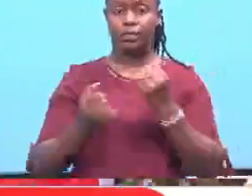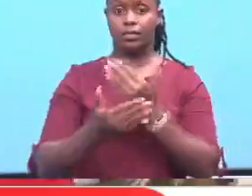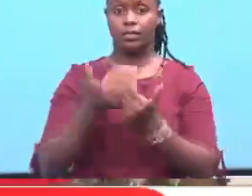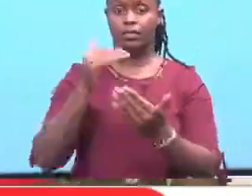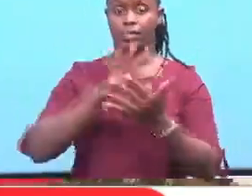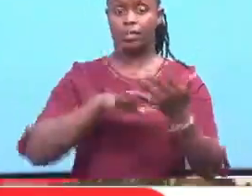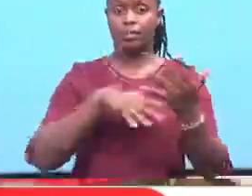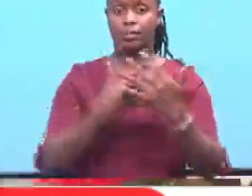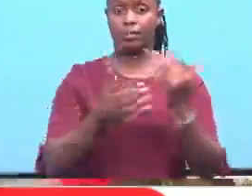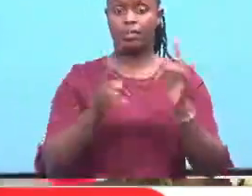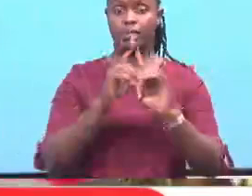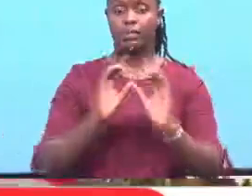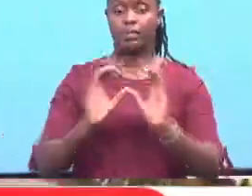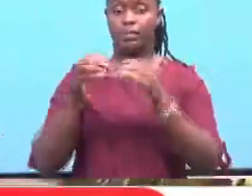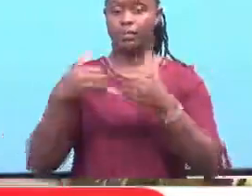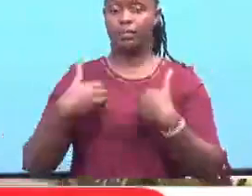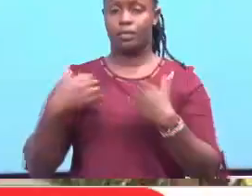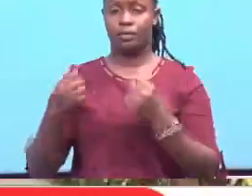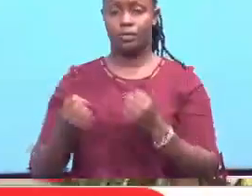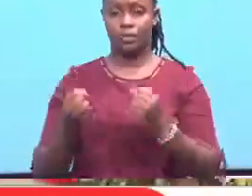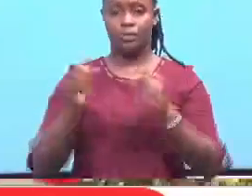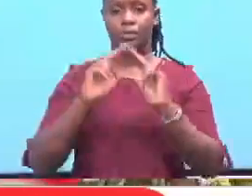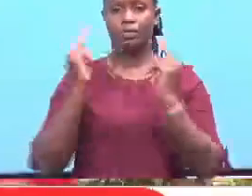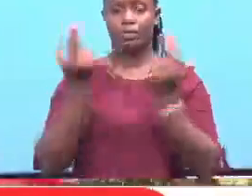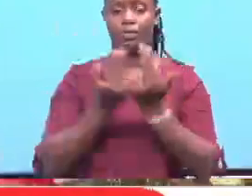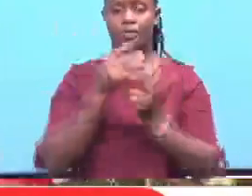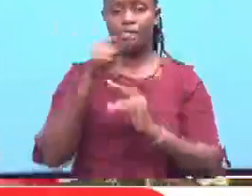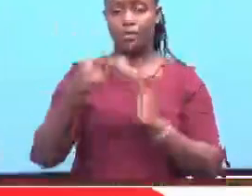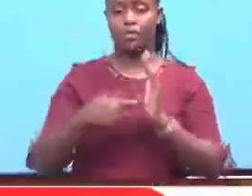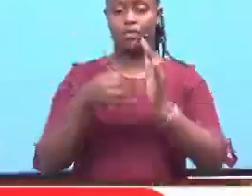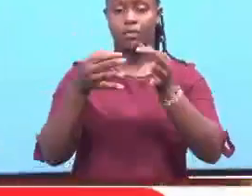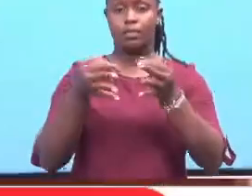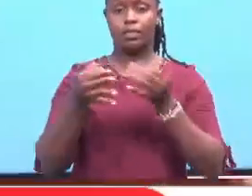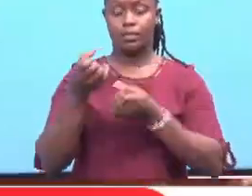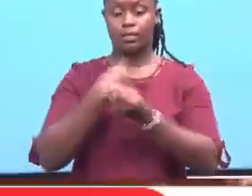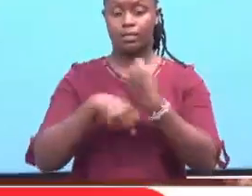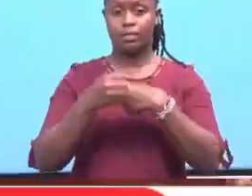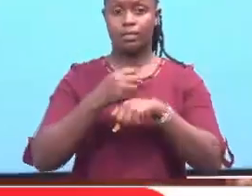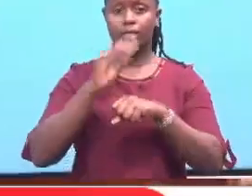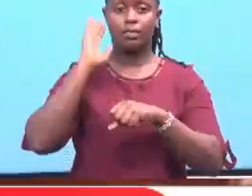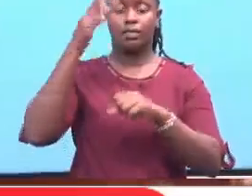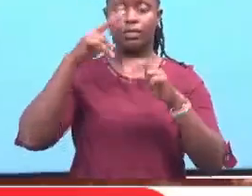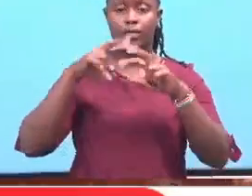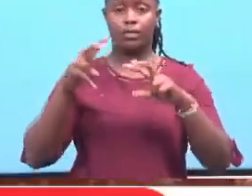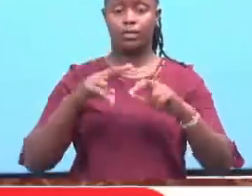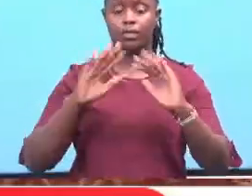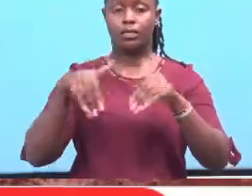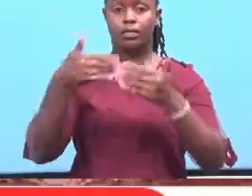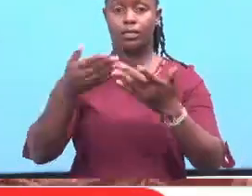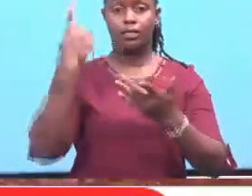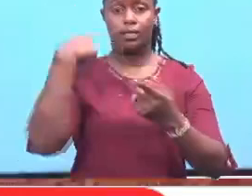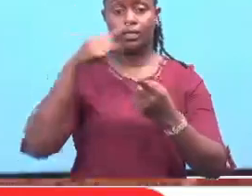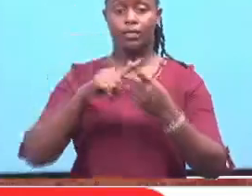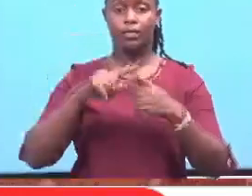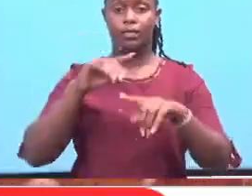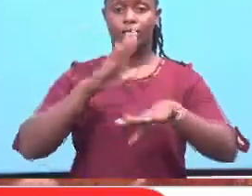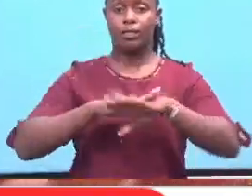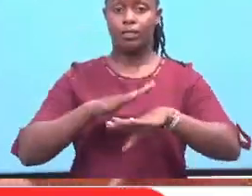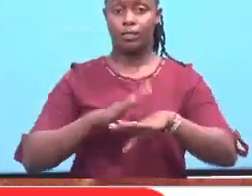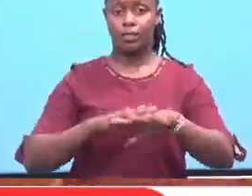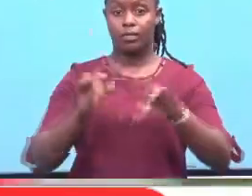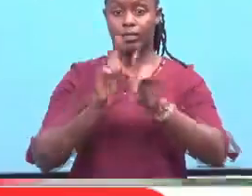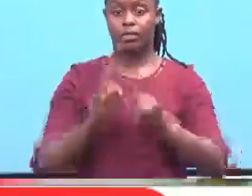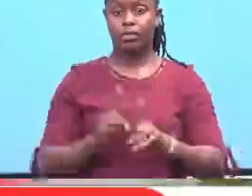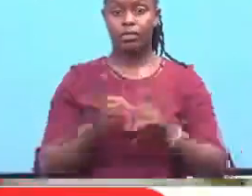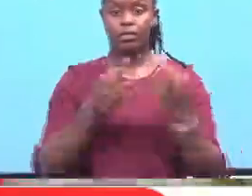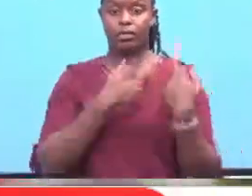community health units. The Facility Improvement Financing Act will seek to provide for an efficient, secure, and accountable